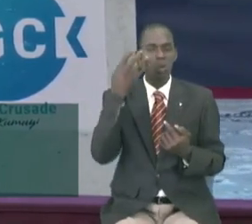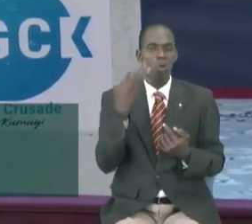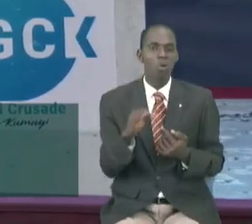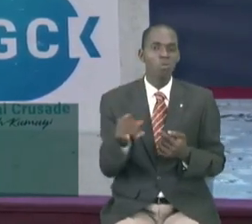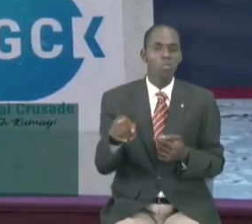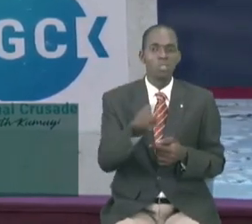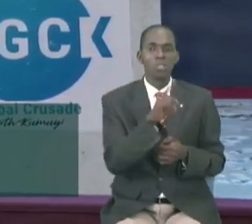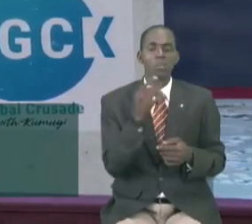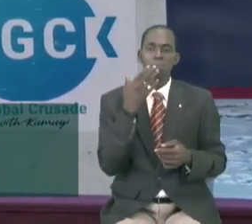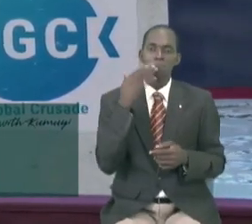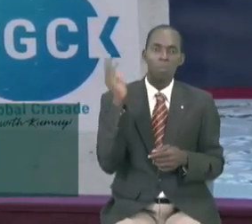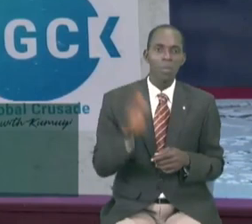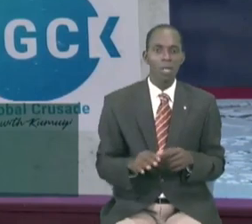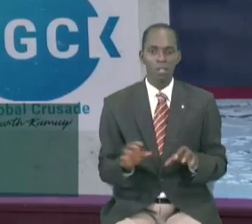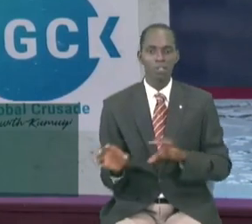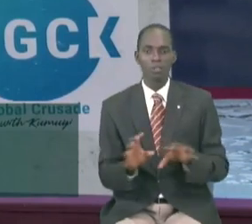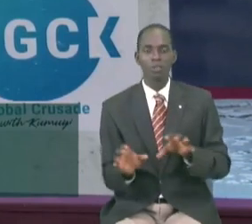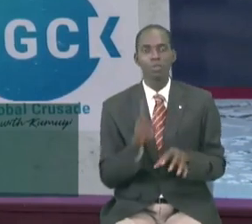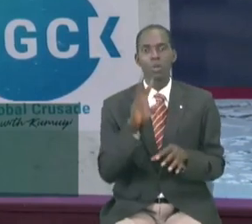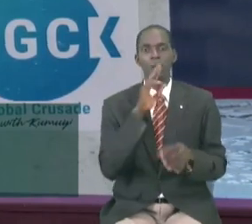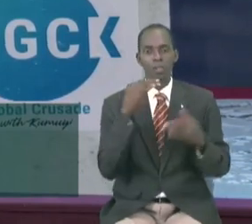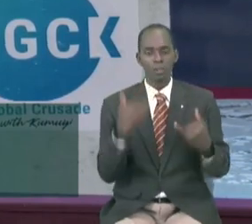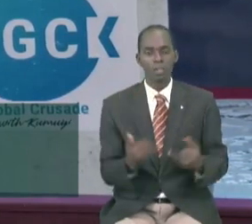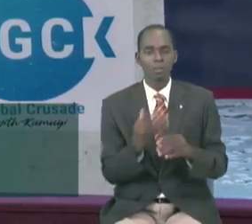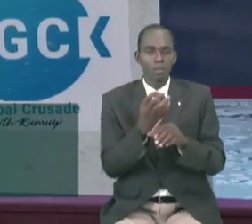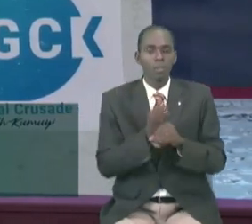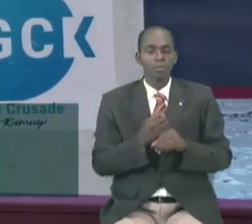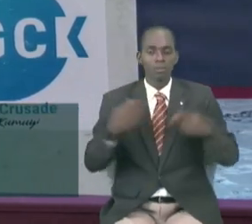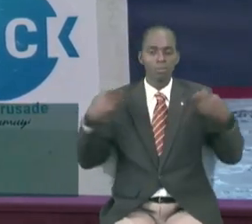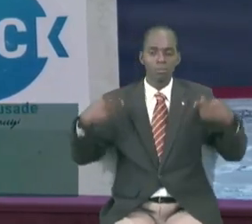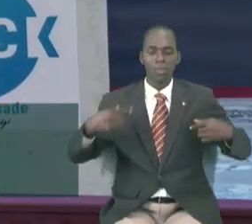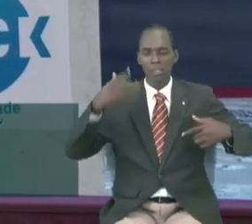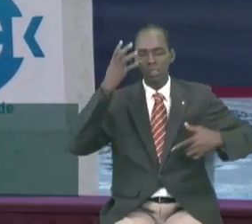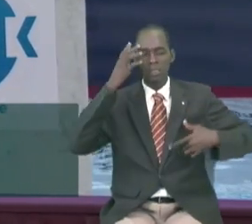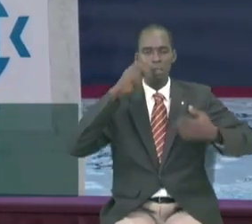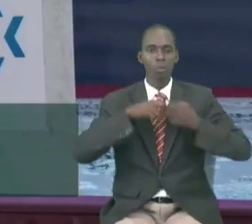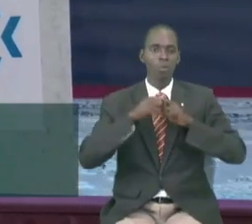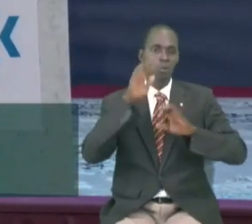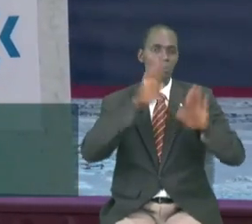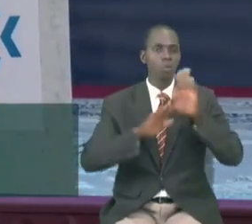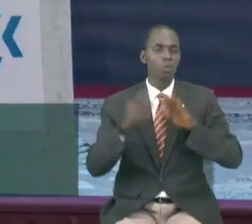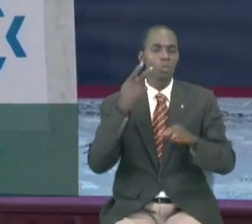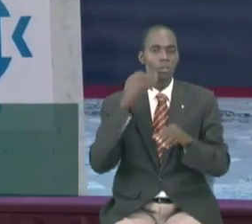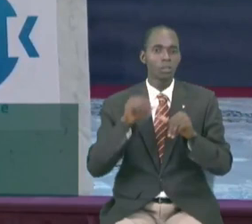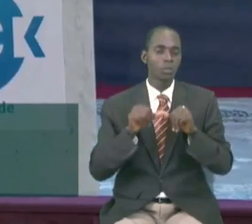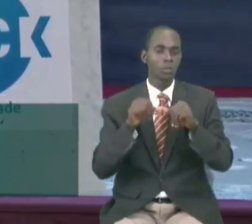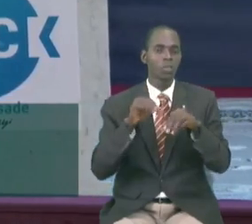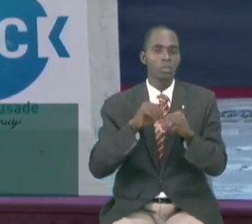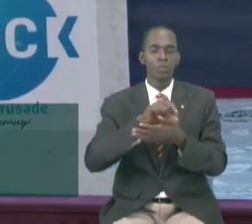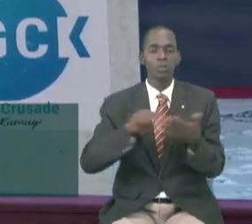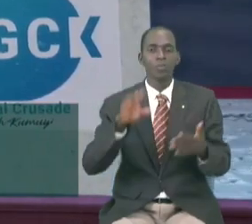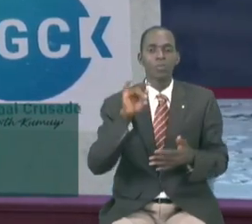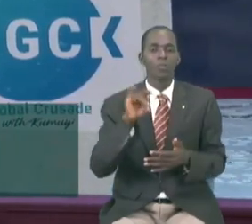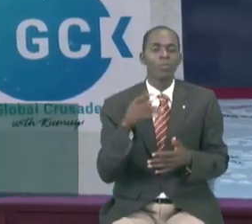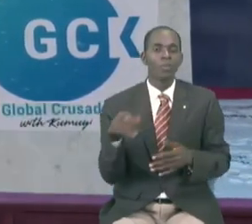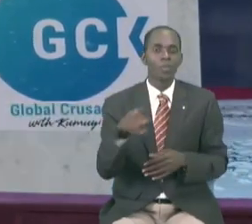verse 18, their soul abhorreth all manner of meat, and they draw near unto the gates of